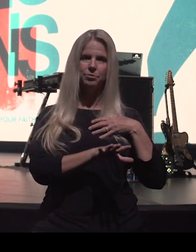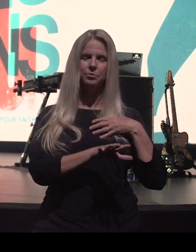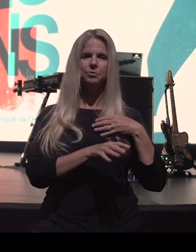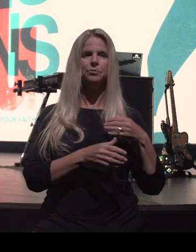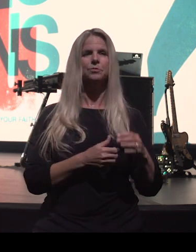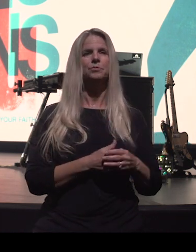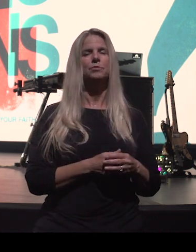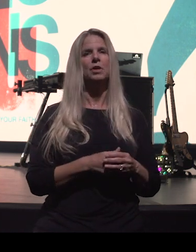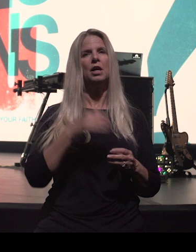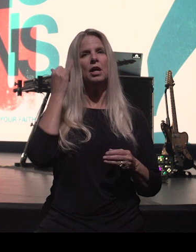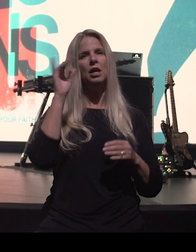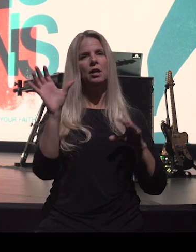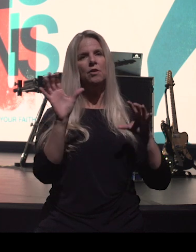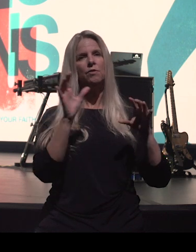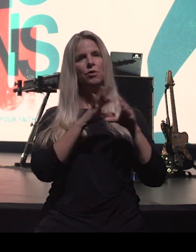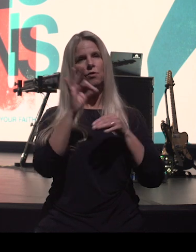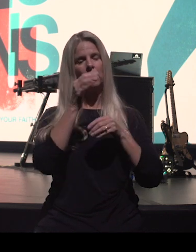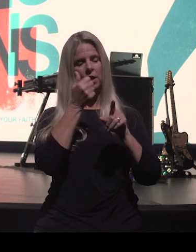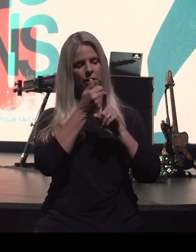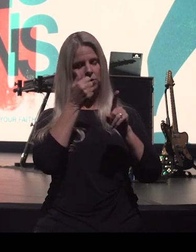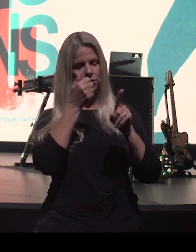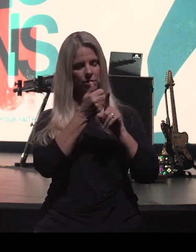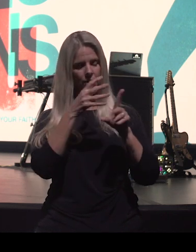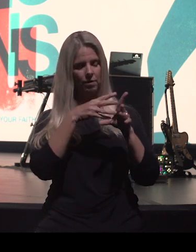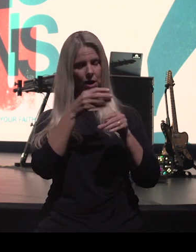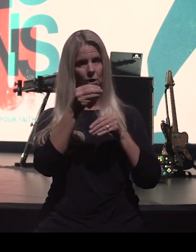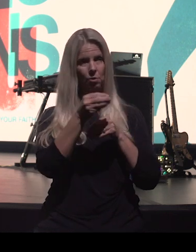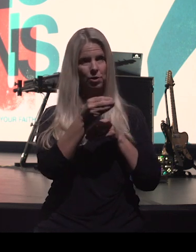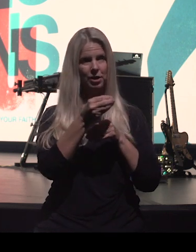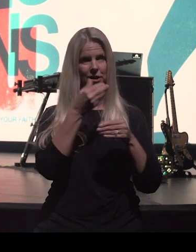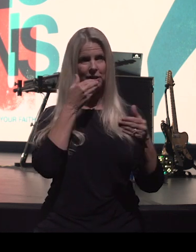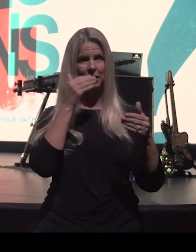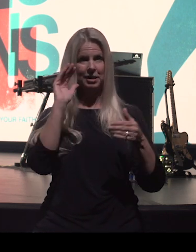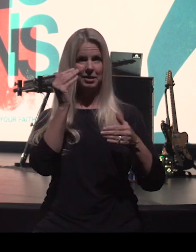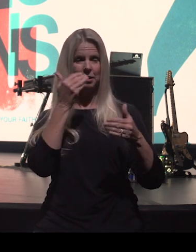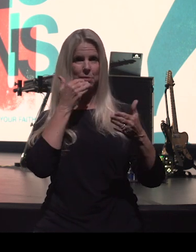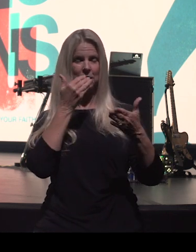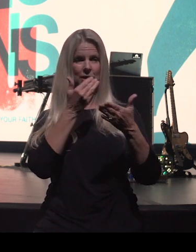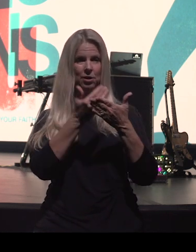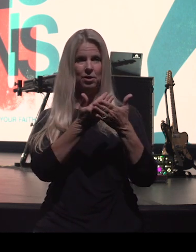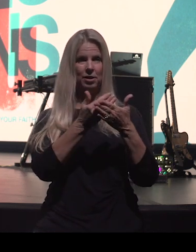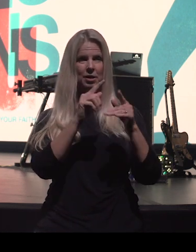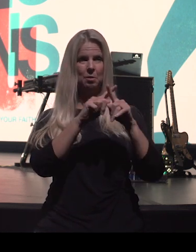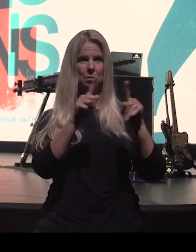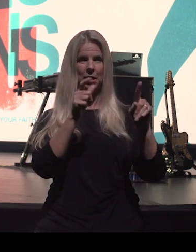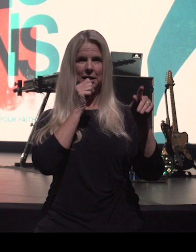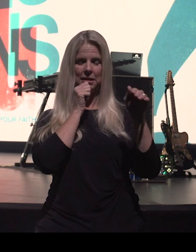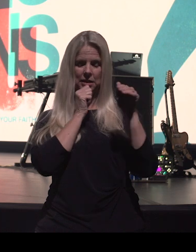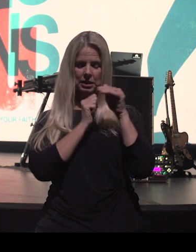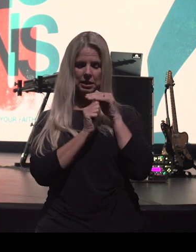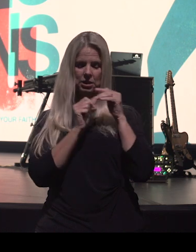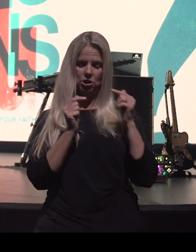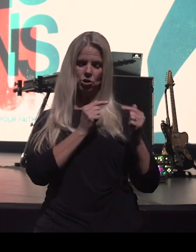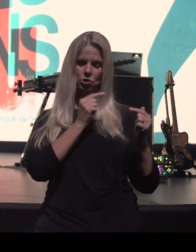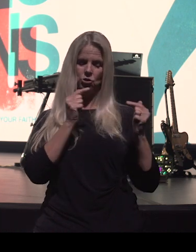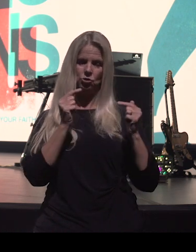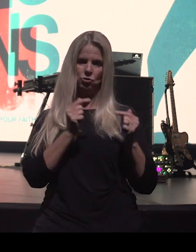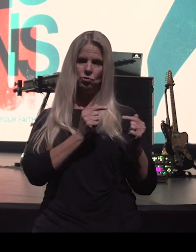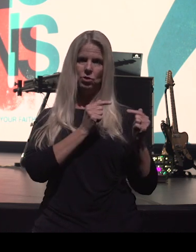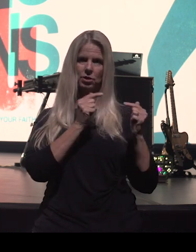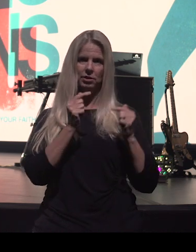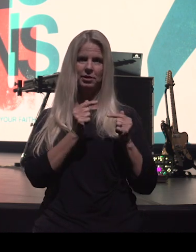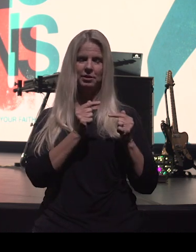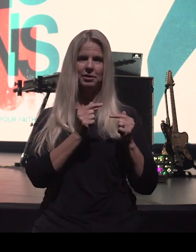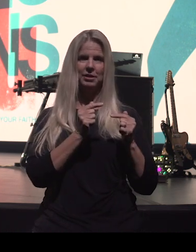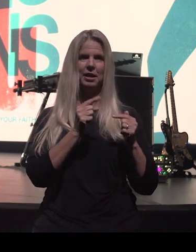And if you find yourself outwardly looking good, but behind closed doors really struggling, it likely means that you have some